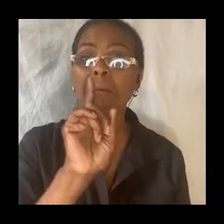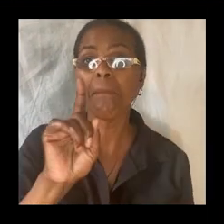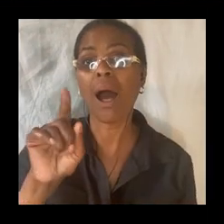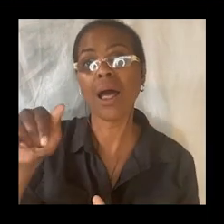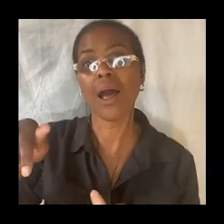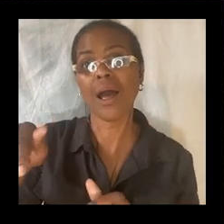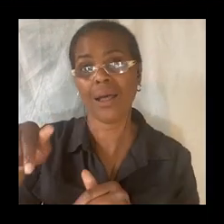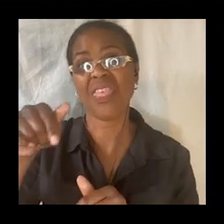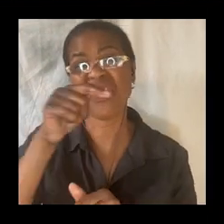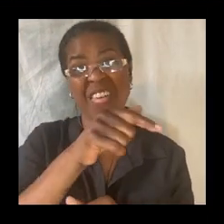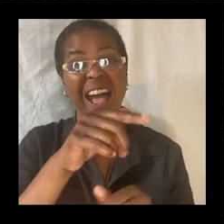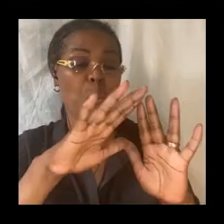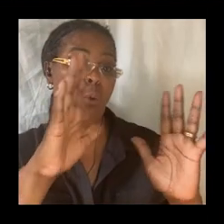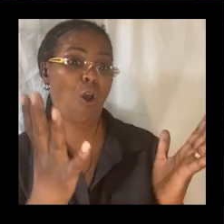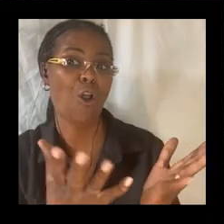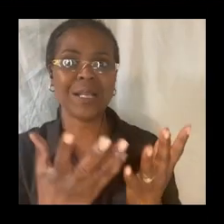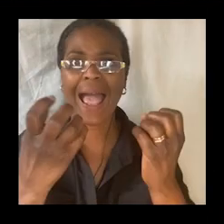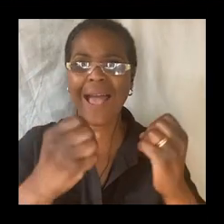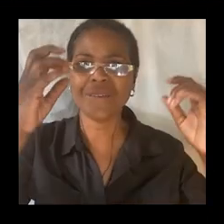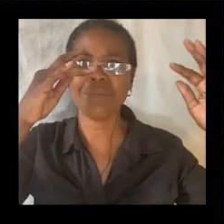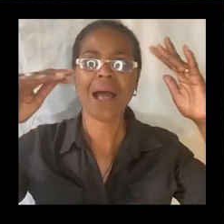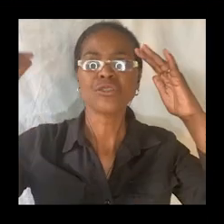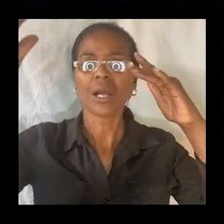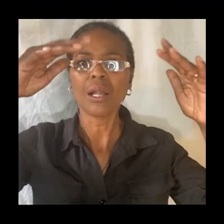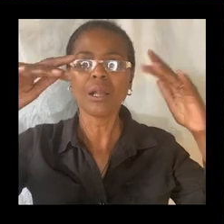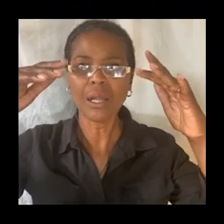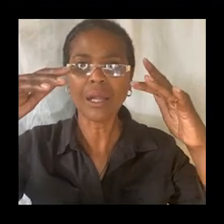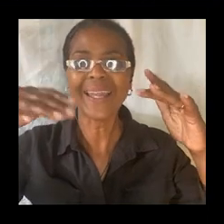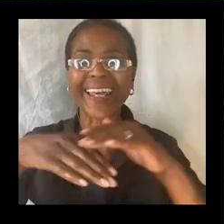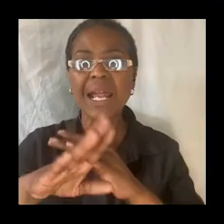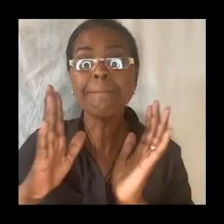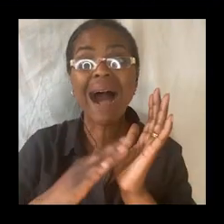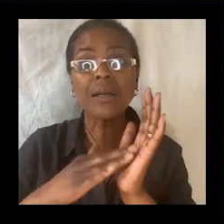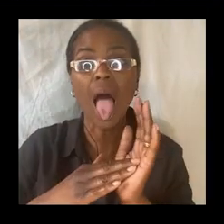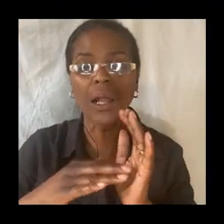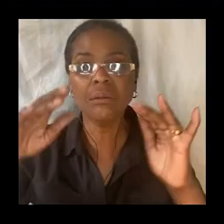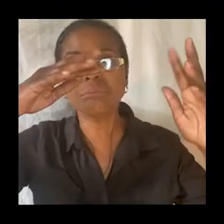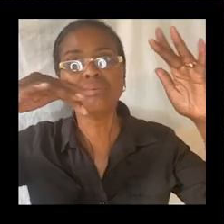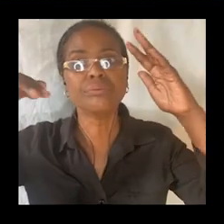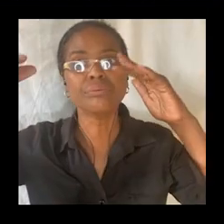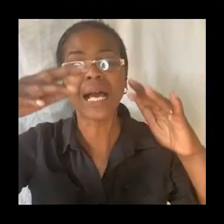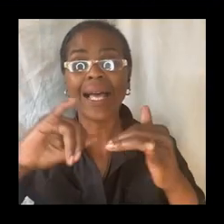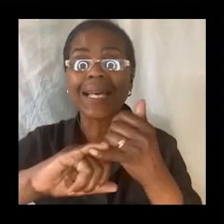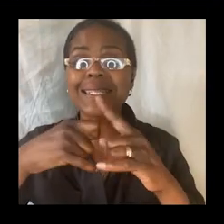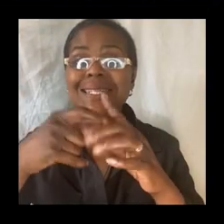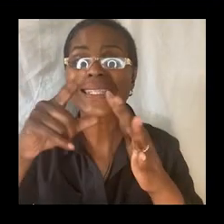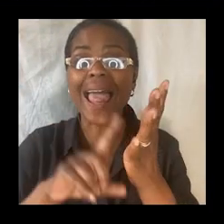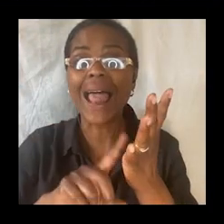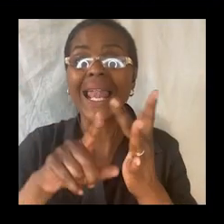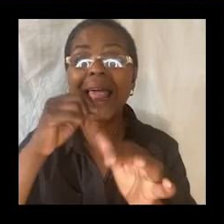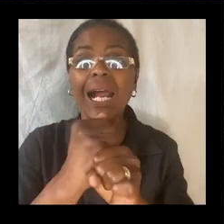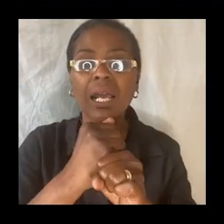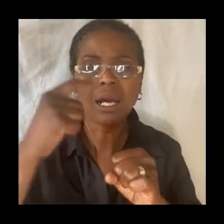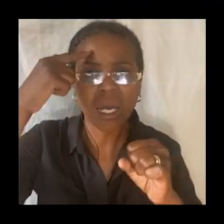believable. And then within that world, these things are happening that are, you know, both in Michael's head, but actually within Skellig's